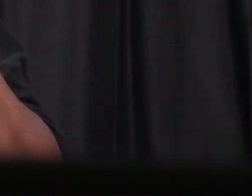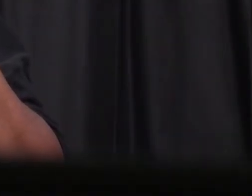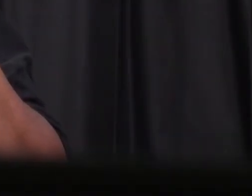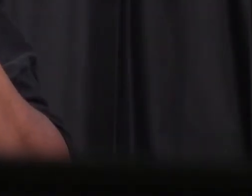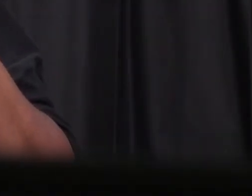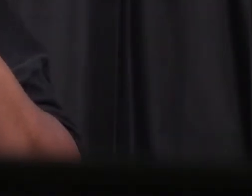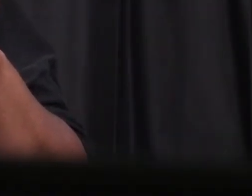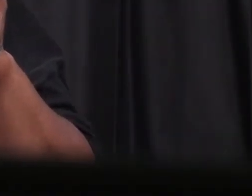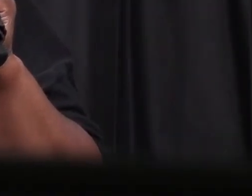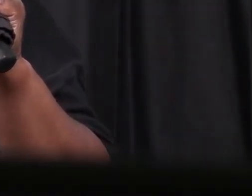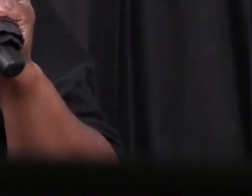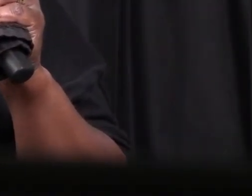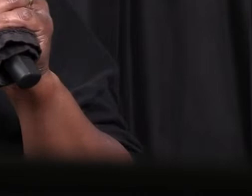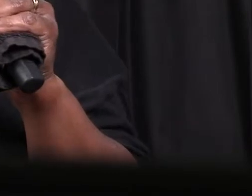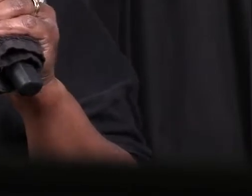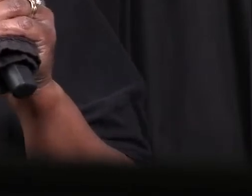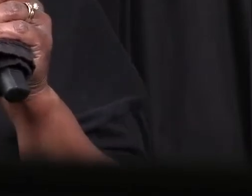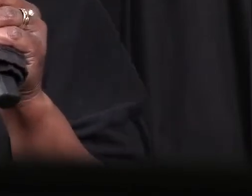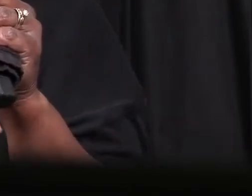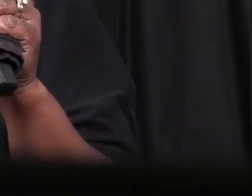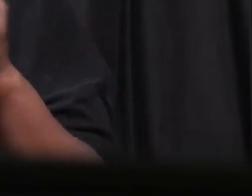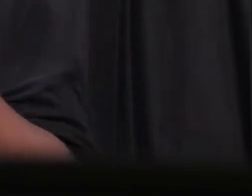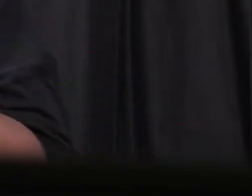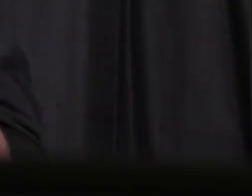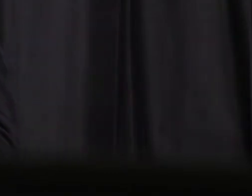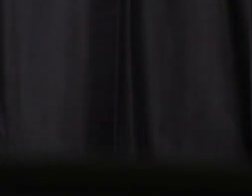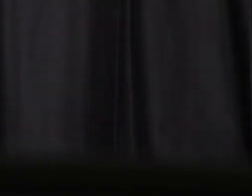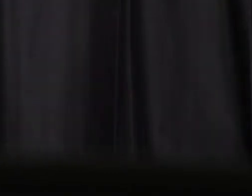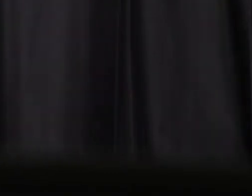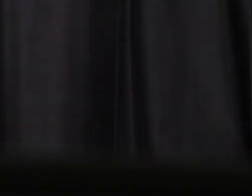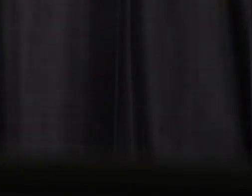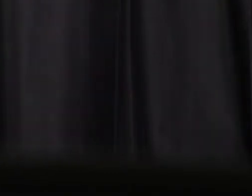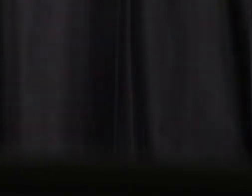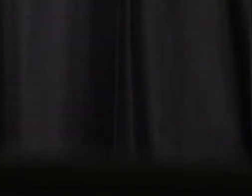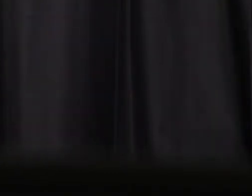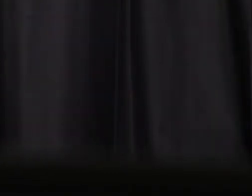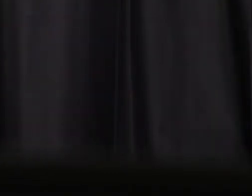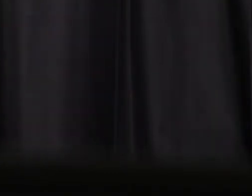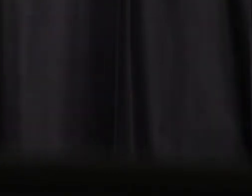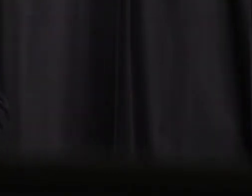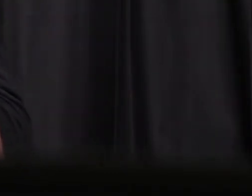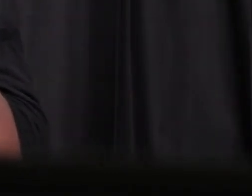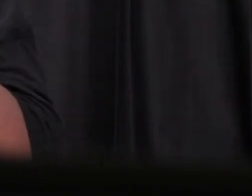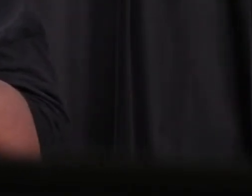King. Hallelujah. Come on, wherever you are, clap your hands unto the Lord.